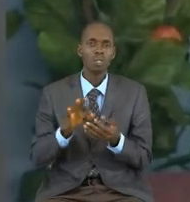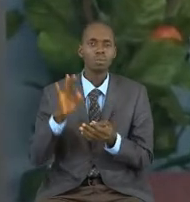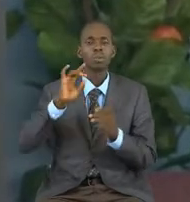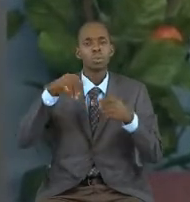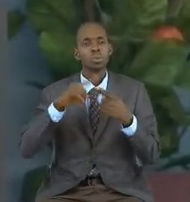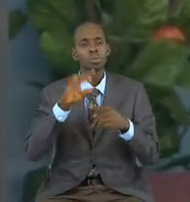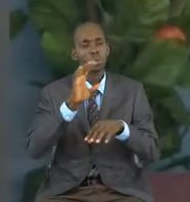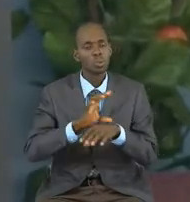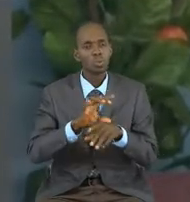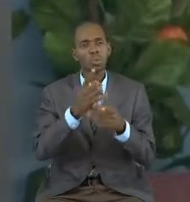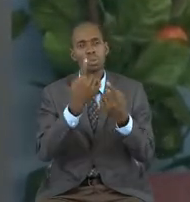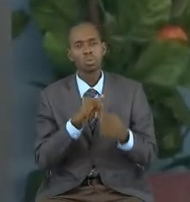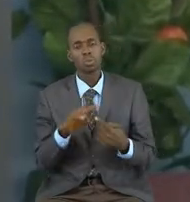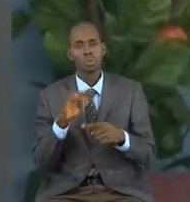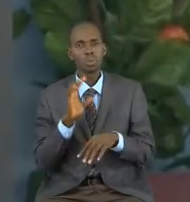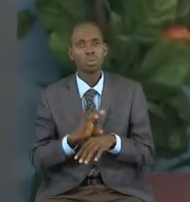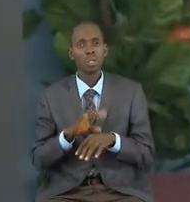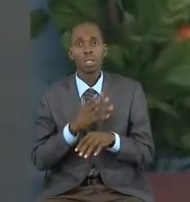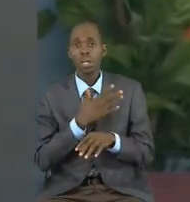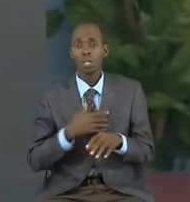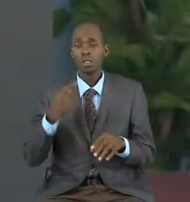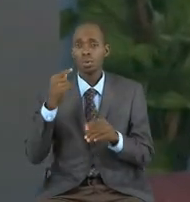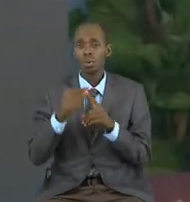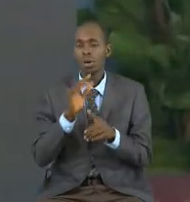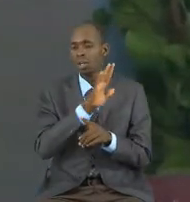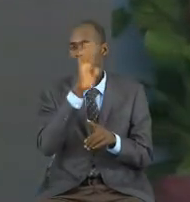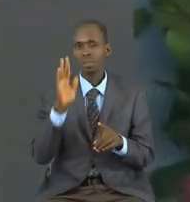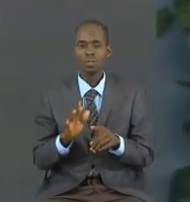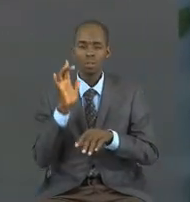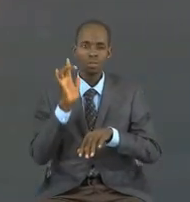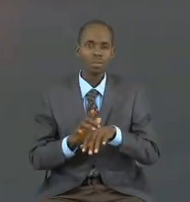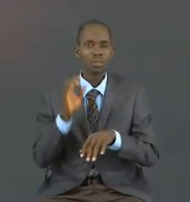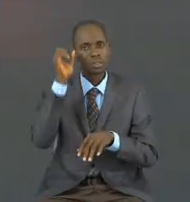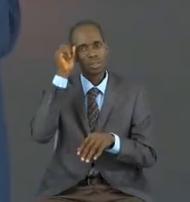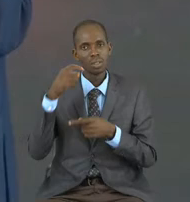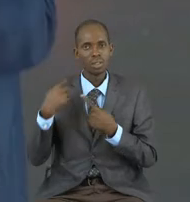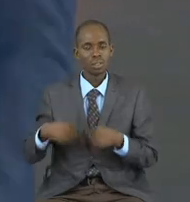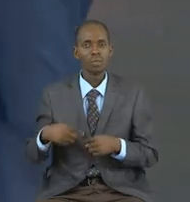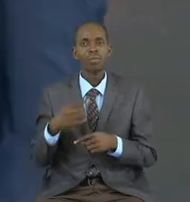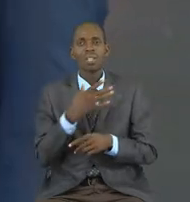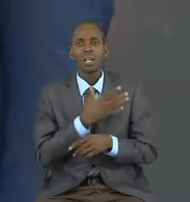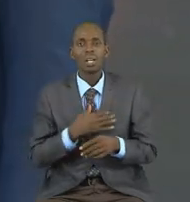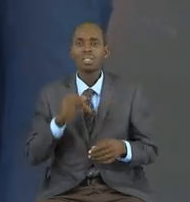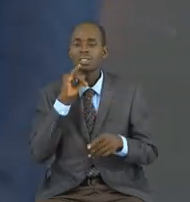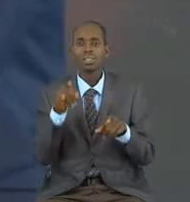to church, and the word has never reached him. And he's almost like hardened by